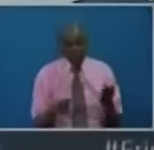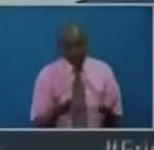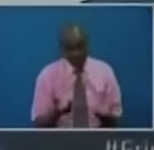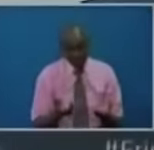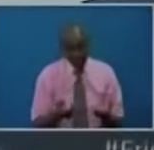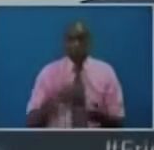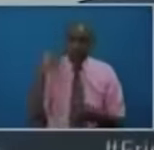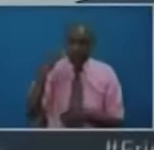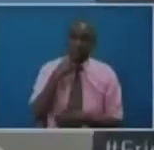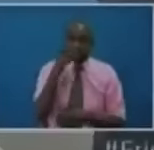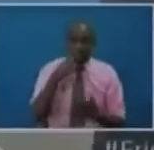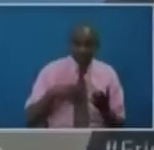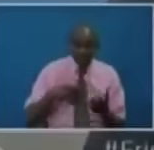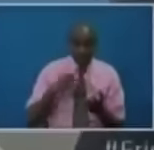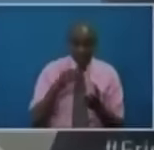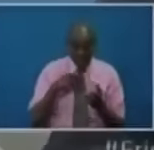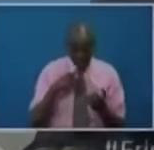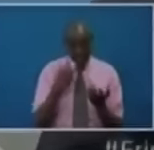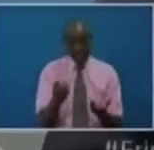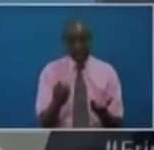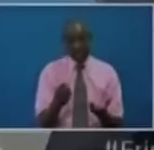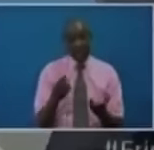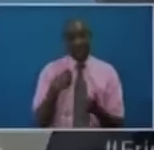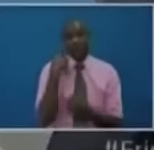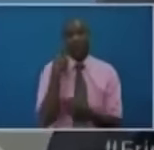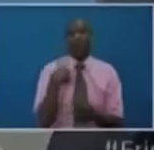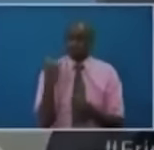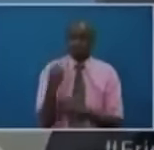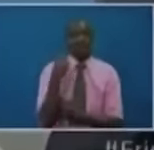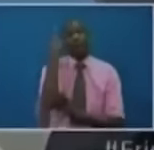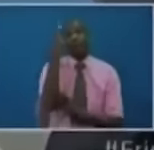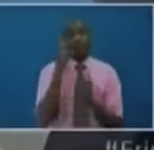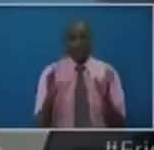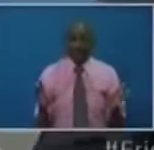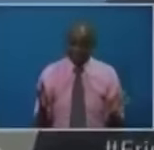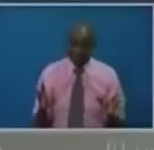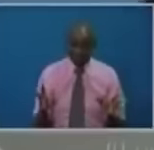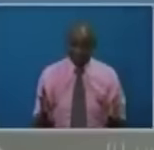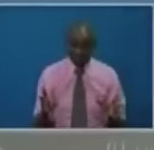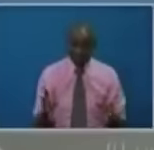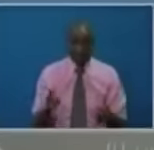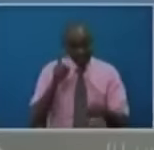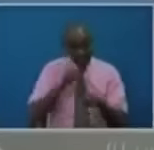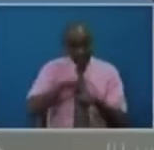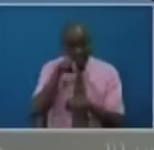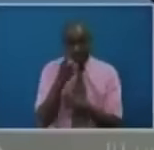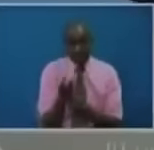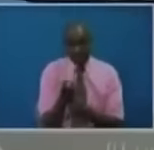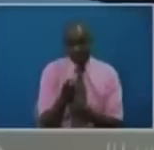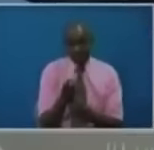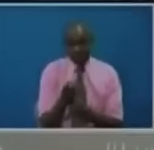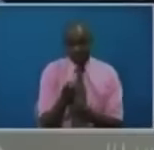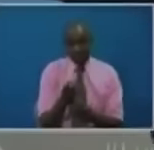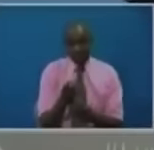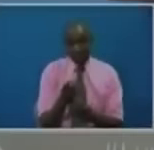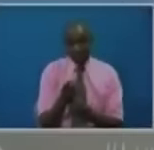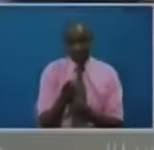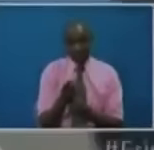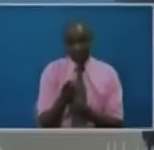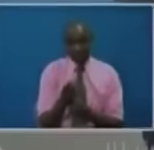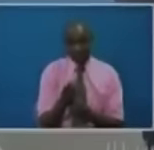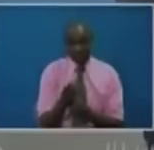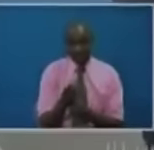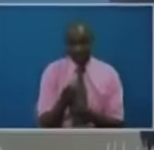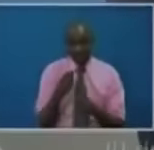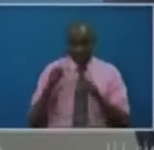I always tell people my last born would have never been number one in school when they are going like this. Mm-hmm. He was number one when the rain